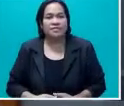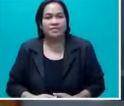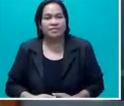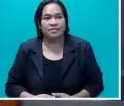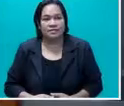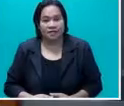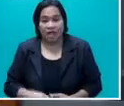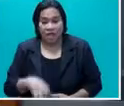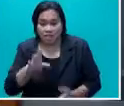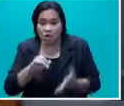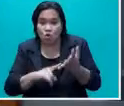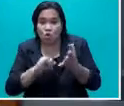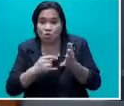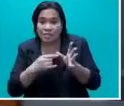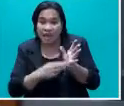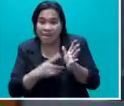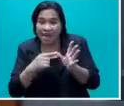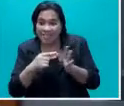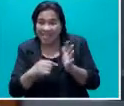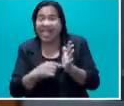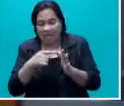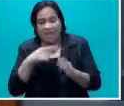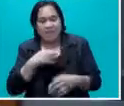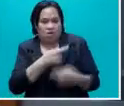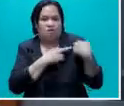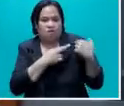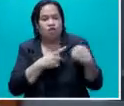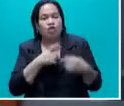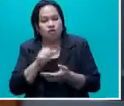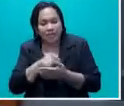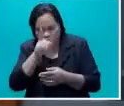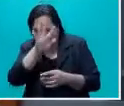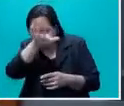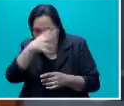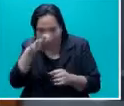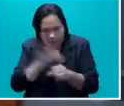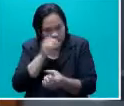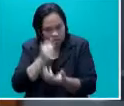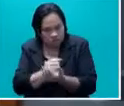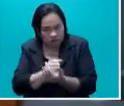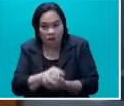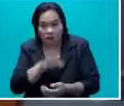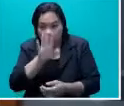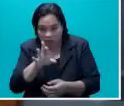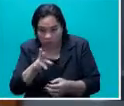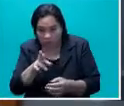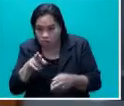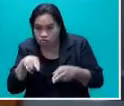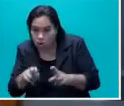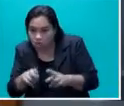Honorable Usamate, that is our role in the opposition, is to keep you in check. Whether the roads are